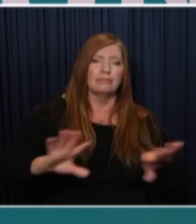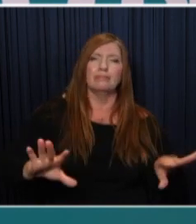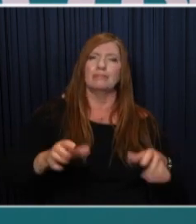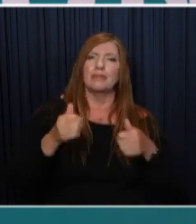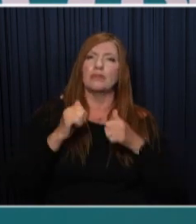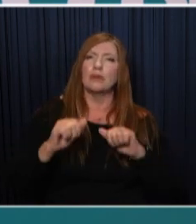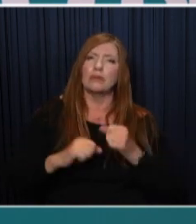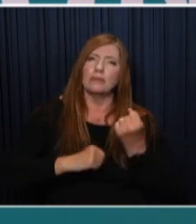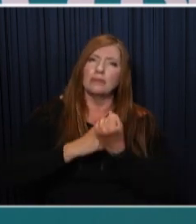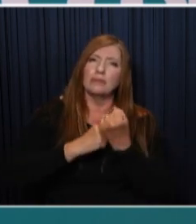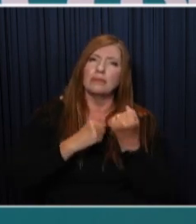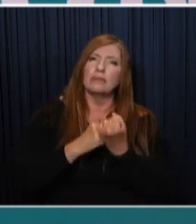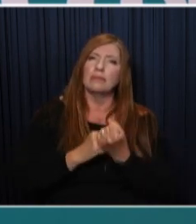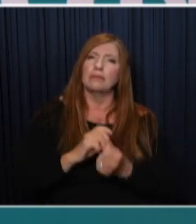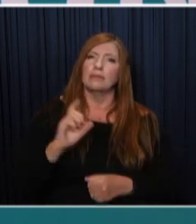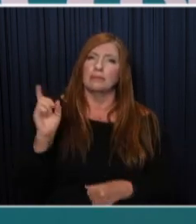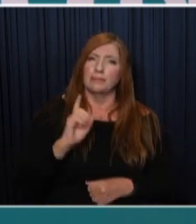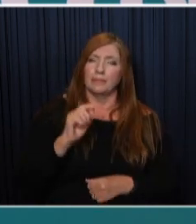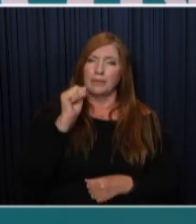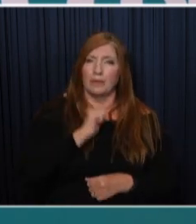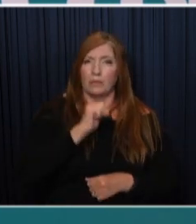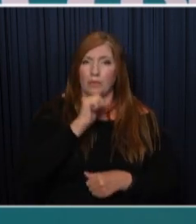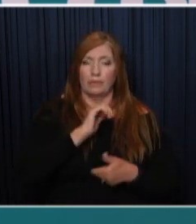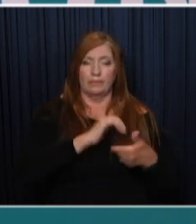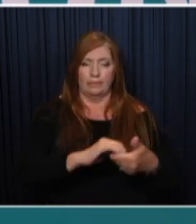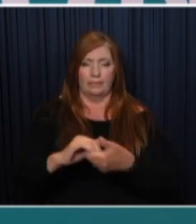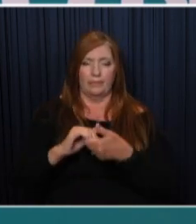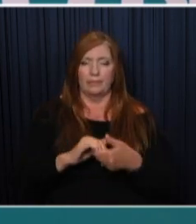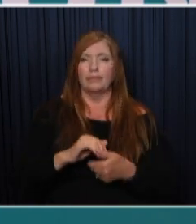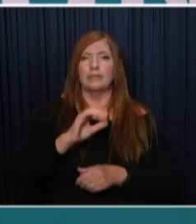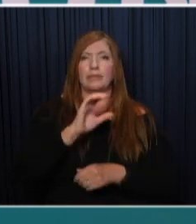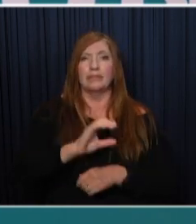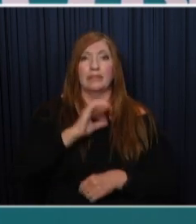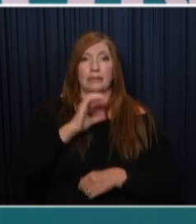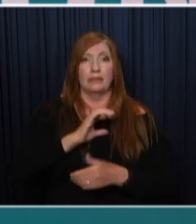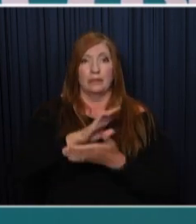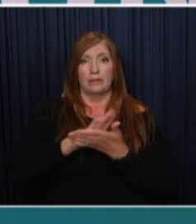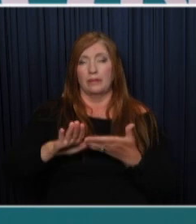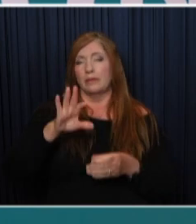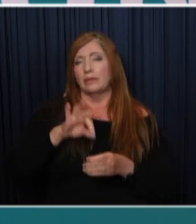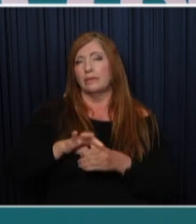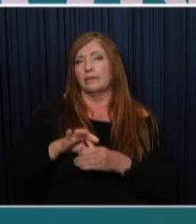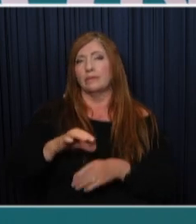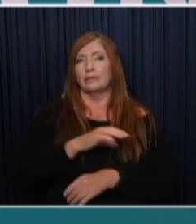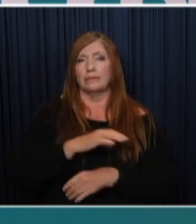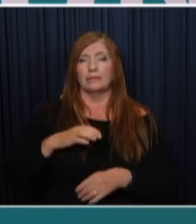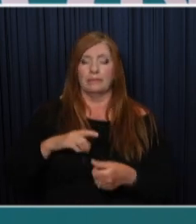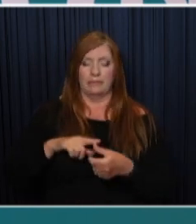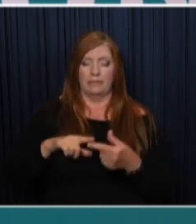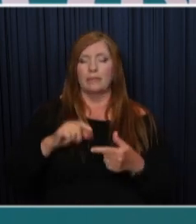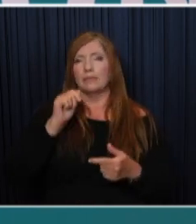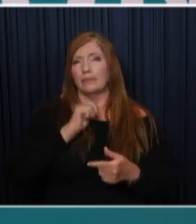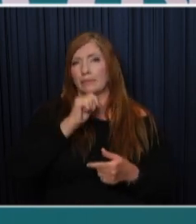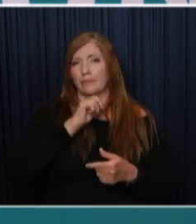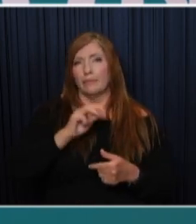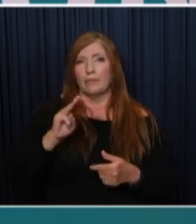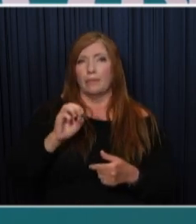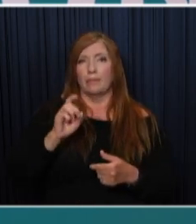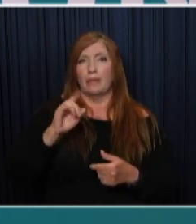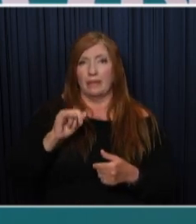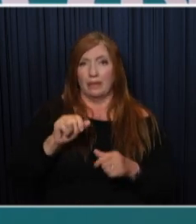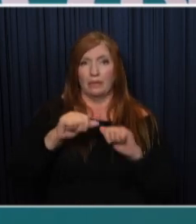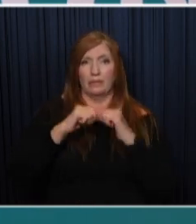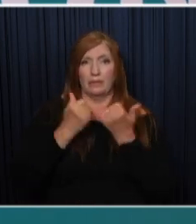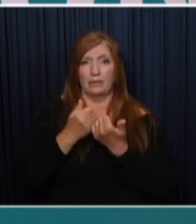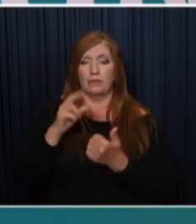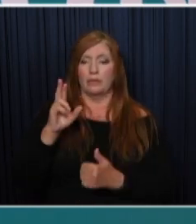support democracy in Arizona through a partnership with the Citizens Clean Elections Commission, the Arizona Media Association, and Reister. It